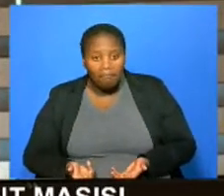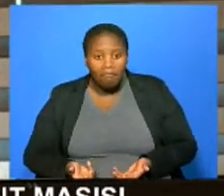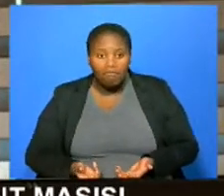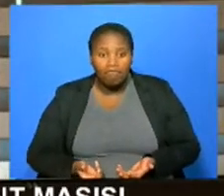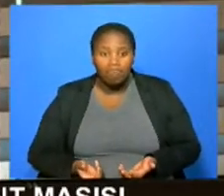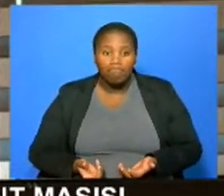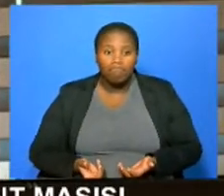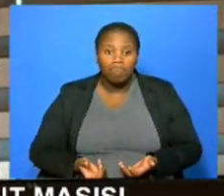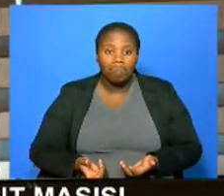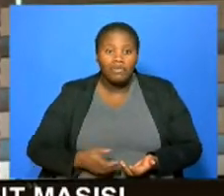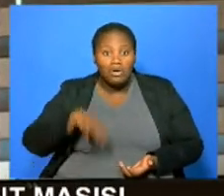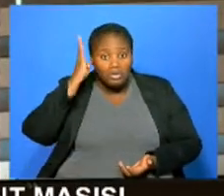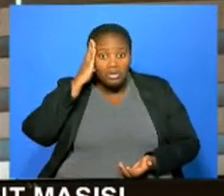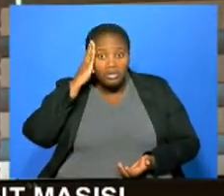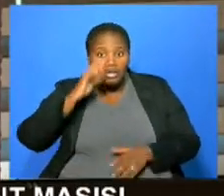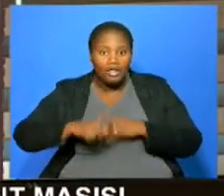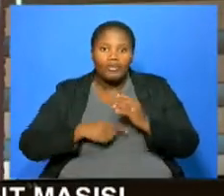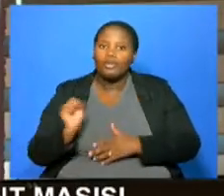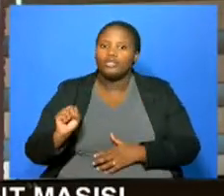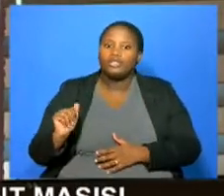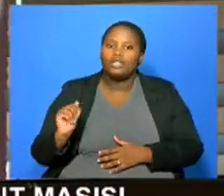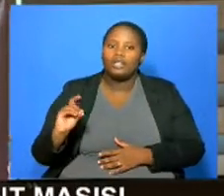in thinking about SADC.